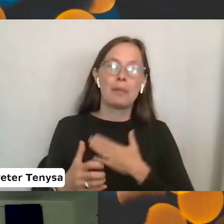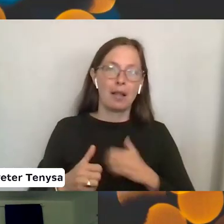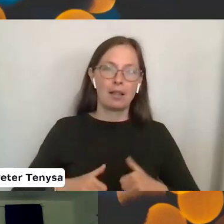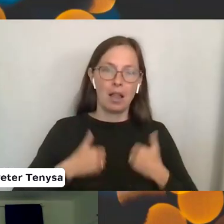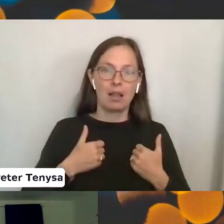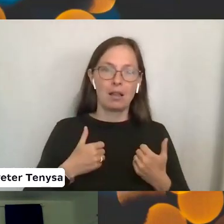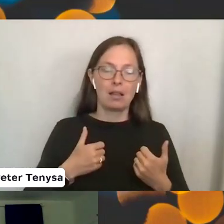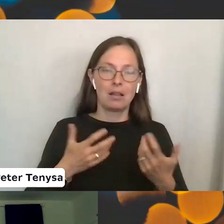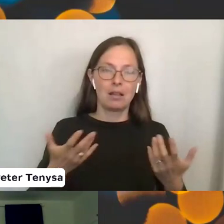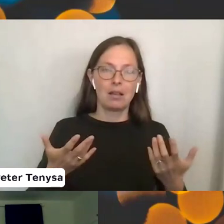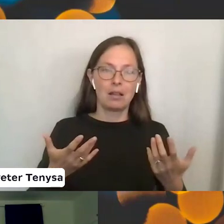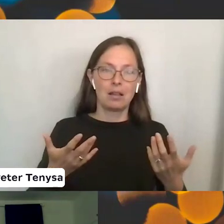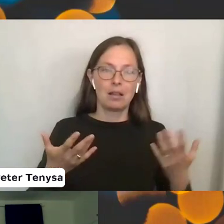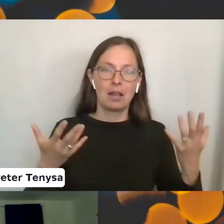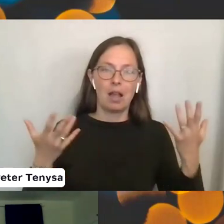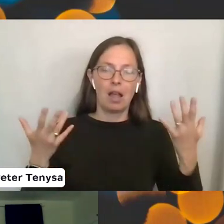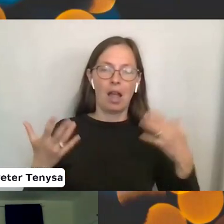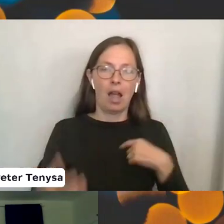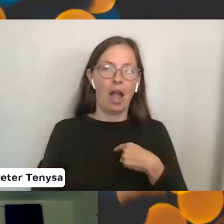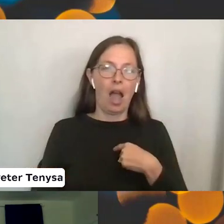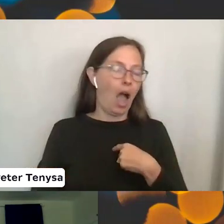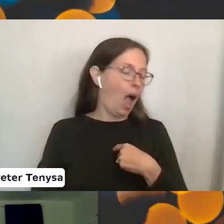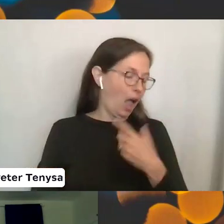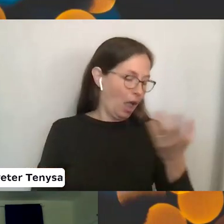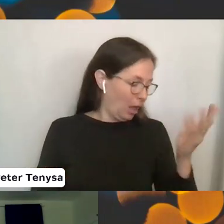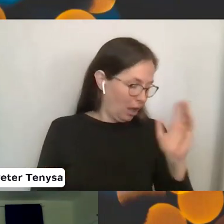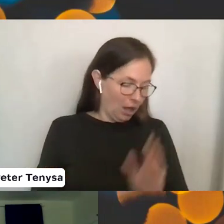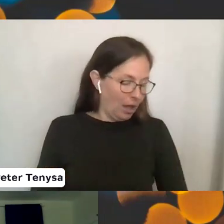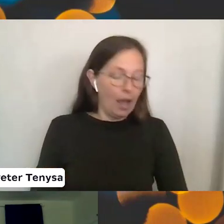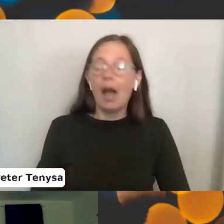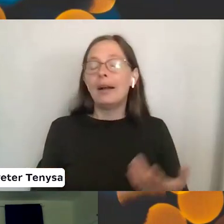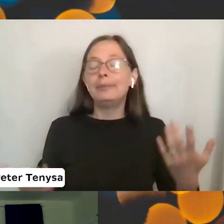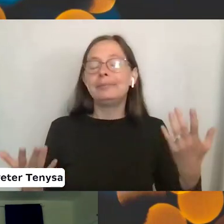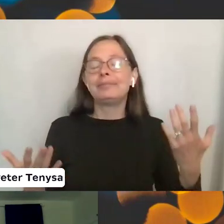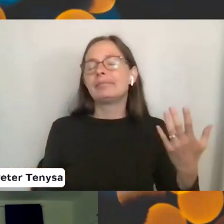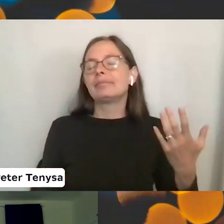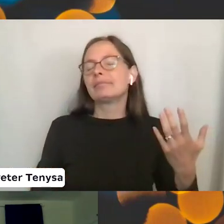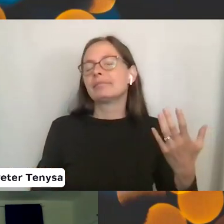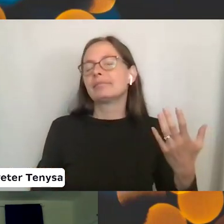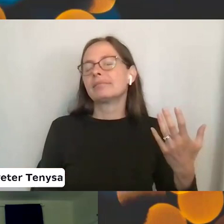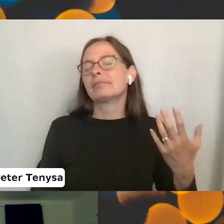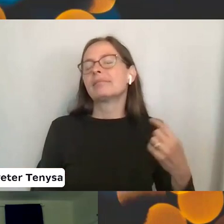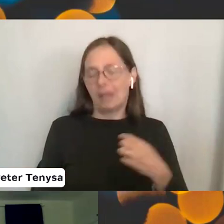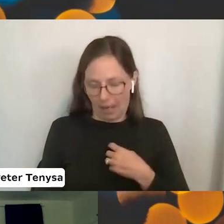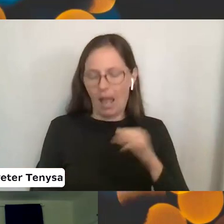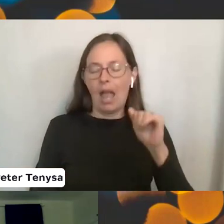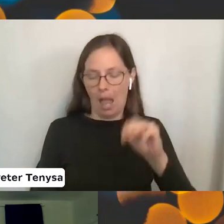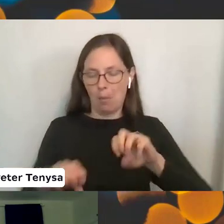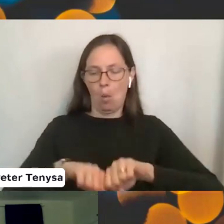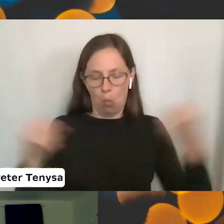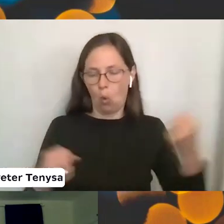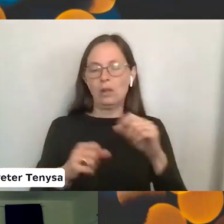like, no, I am irrevocably broken. And